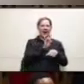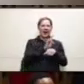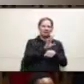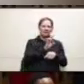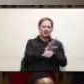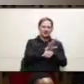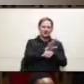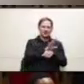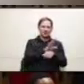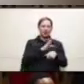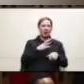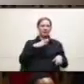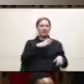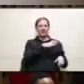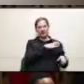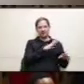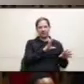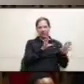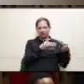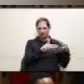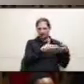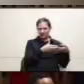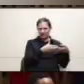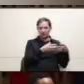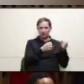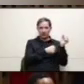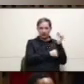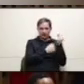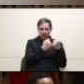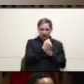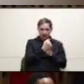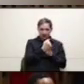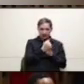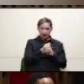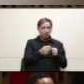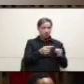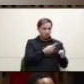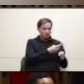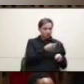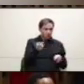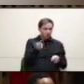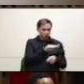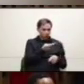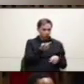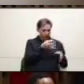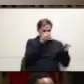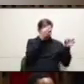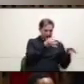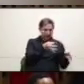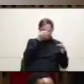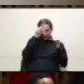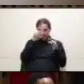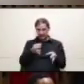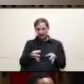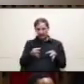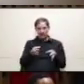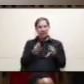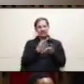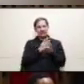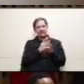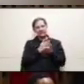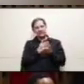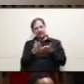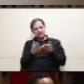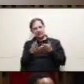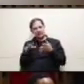two councils, decisions were taken by both of them, and later on some of those who were part of